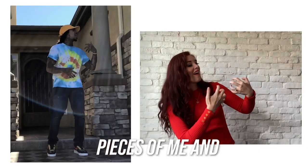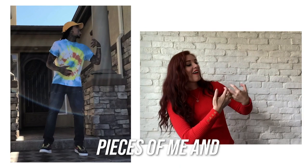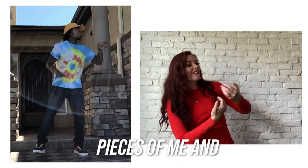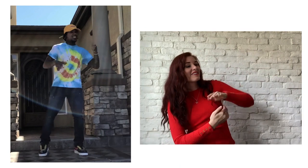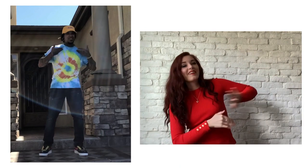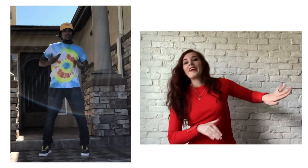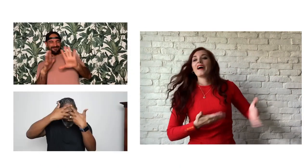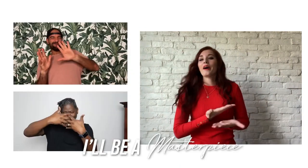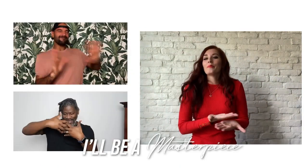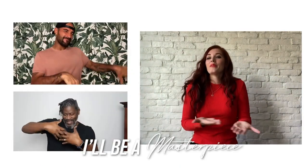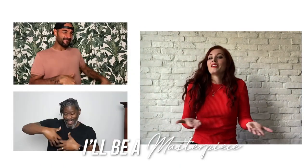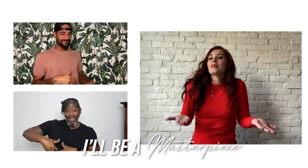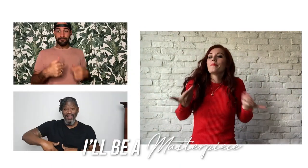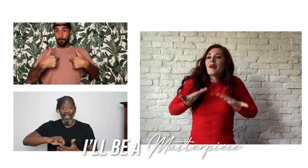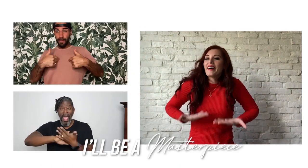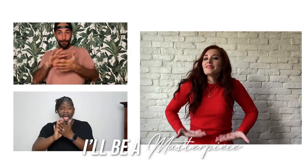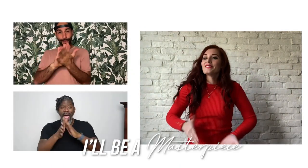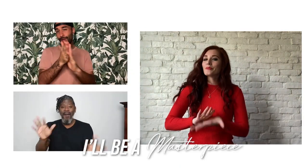me.